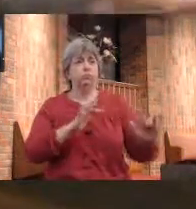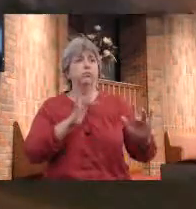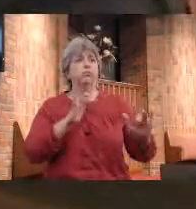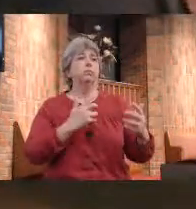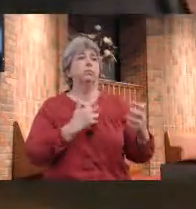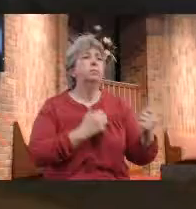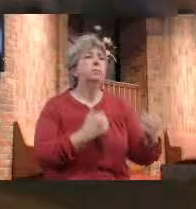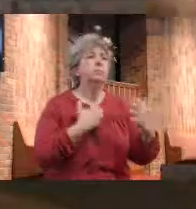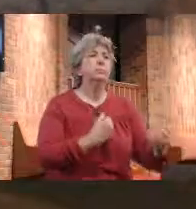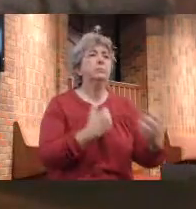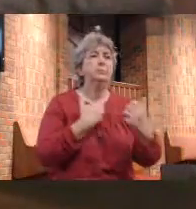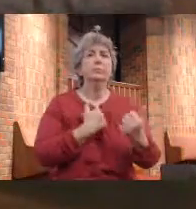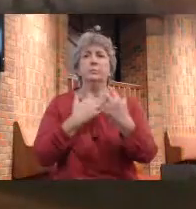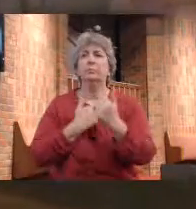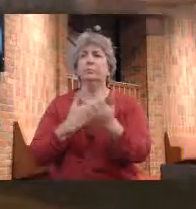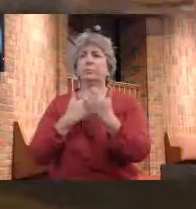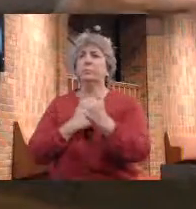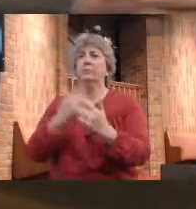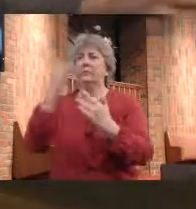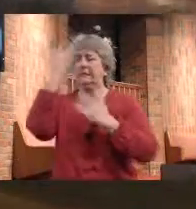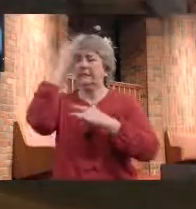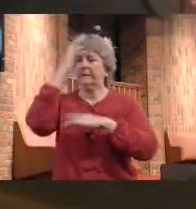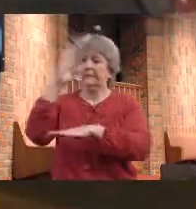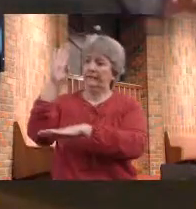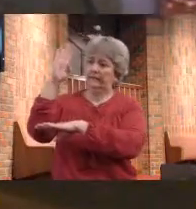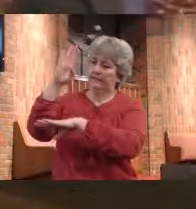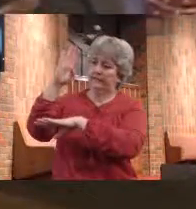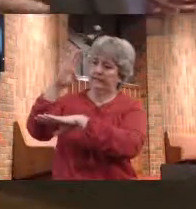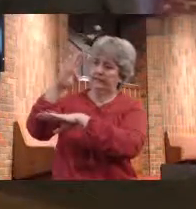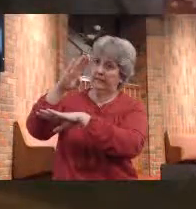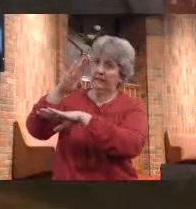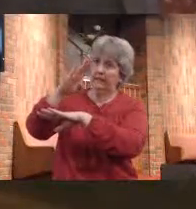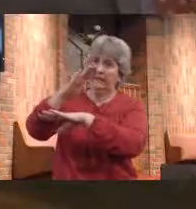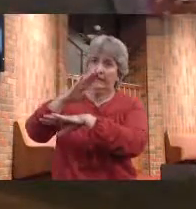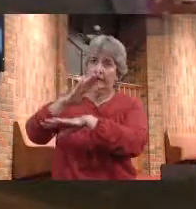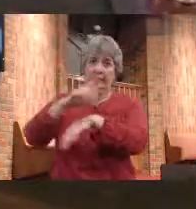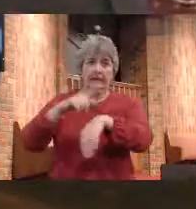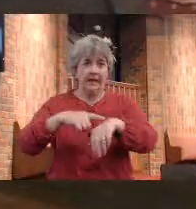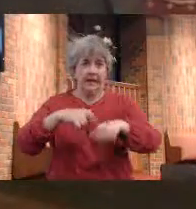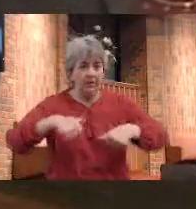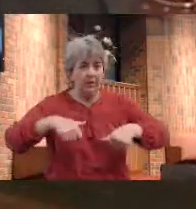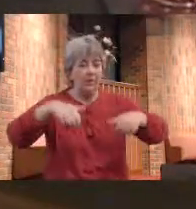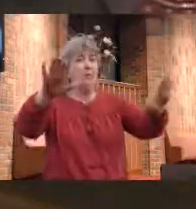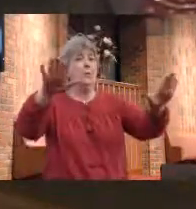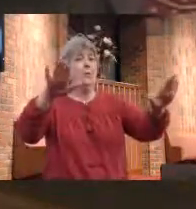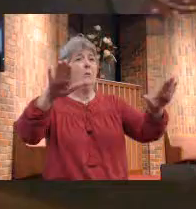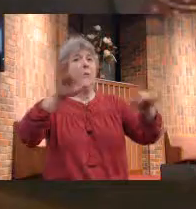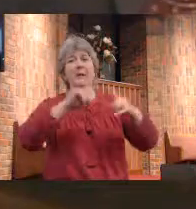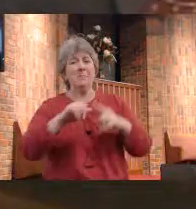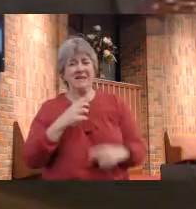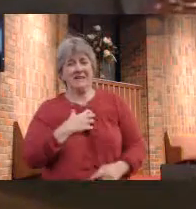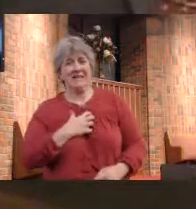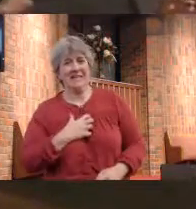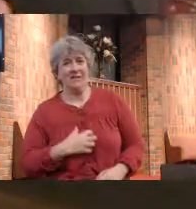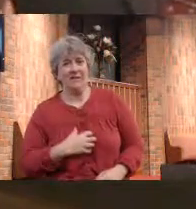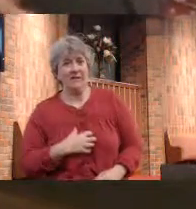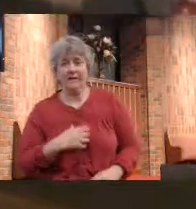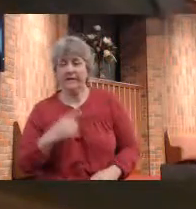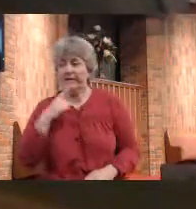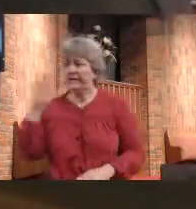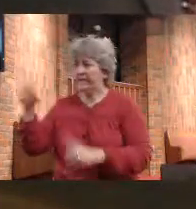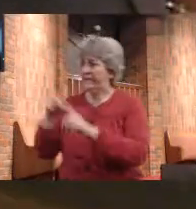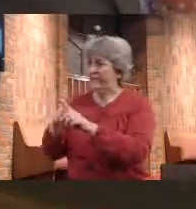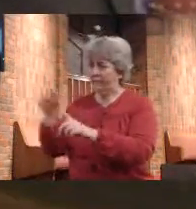their sick. Now it comes to evening, and it needs to send them away, but not hungry. So He has his disciples feed